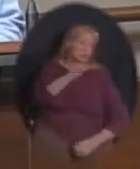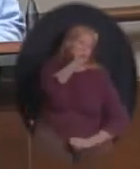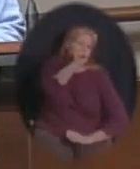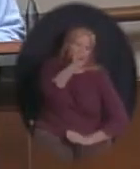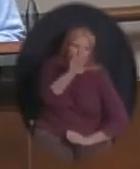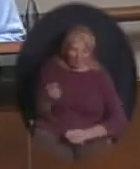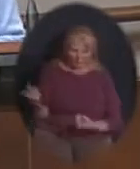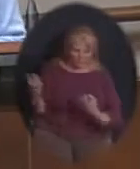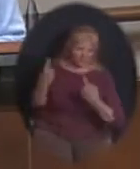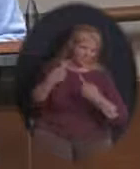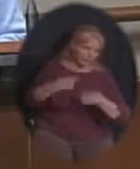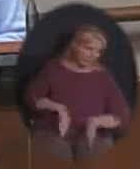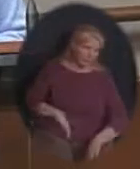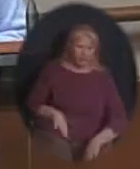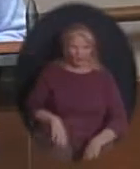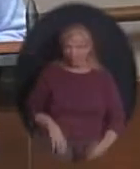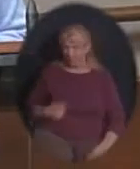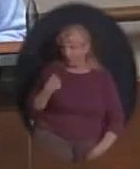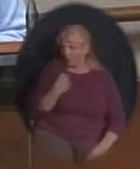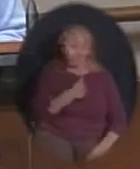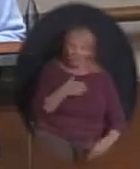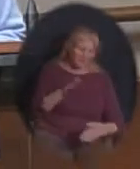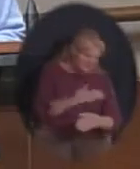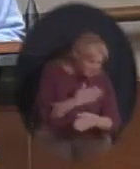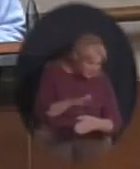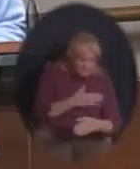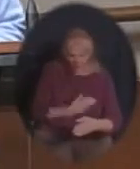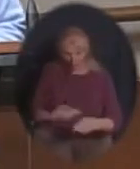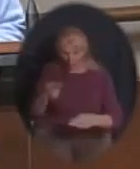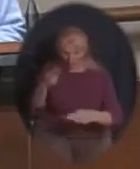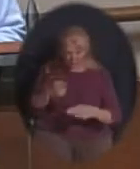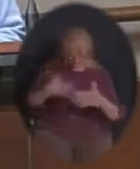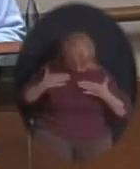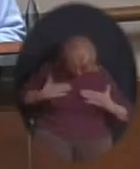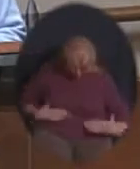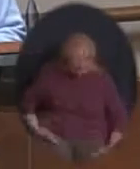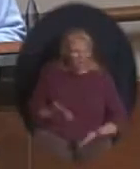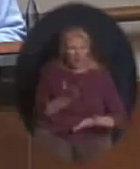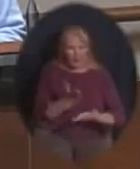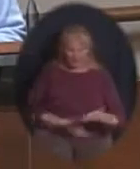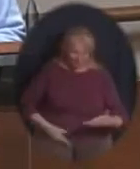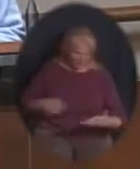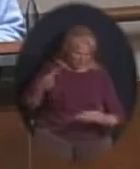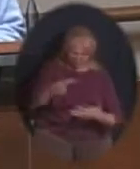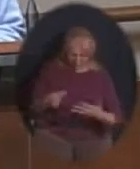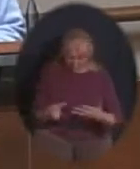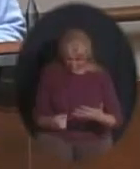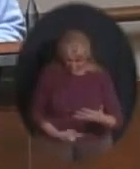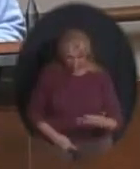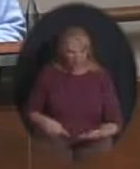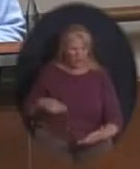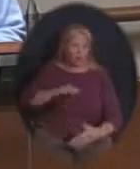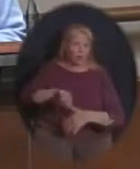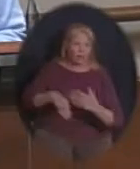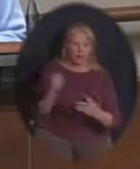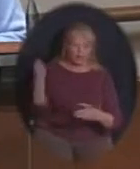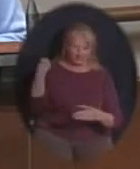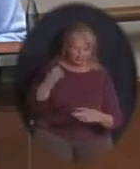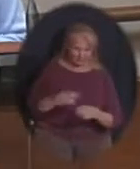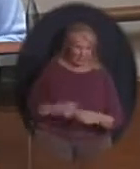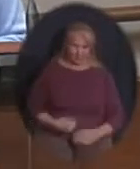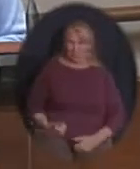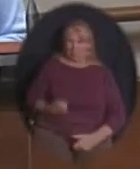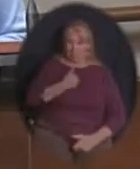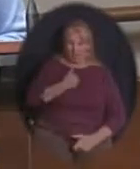body parts, our items of clothing, our colors, our food, our days of the week, all in Spanish. I am taking a twice a week Spanish class